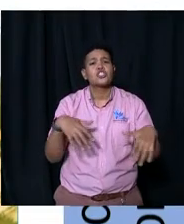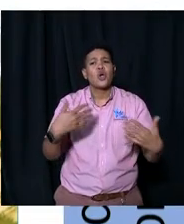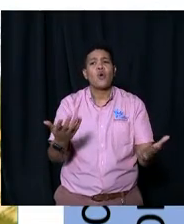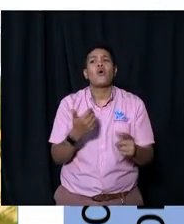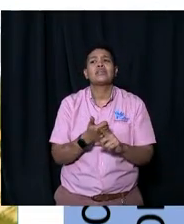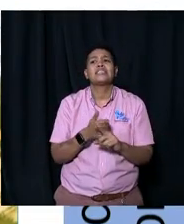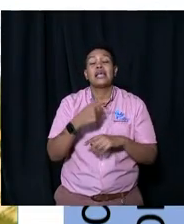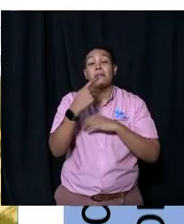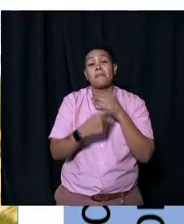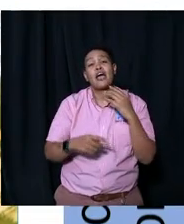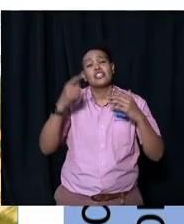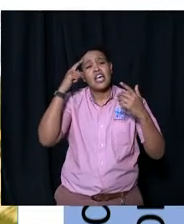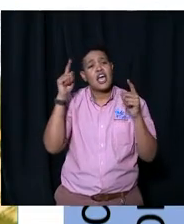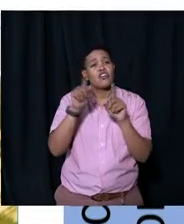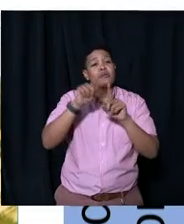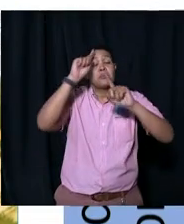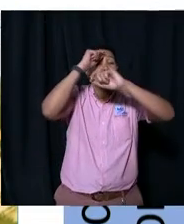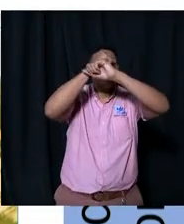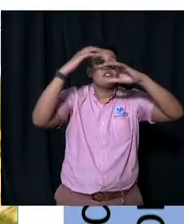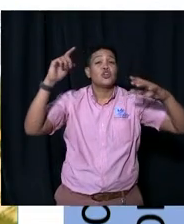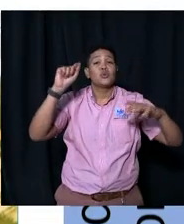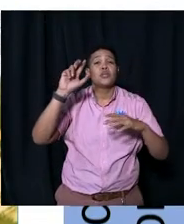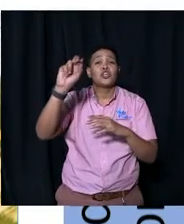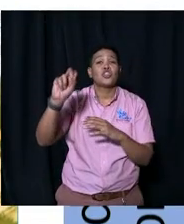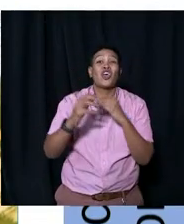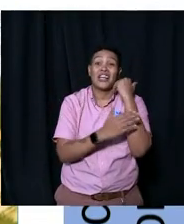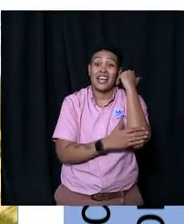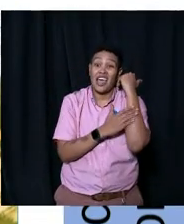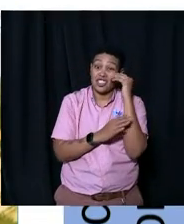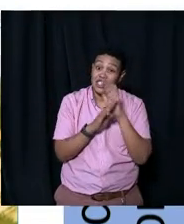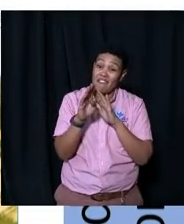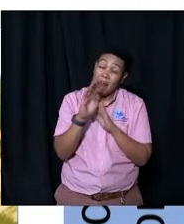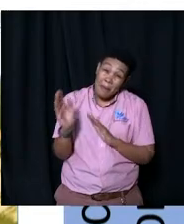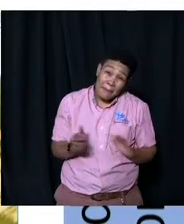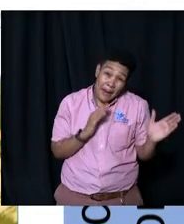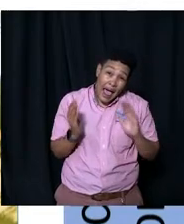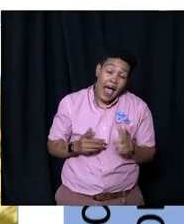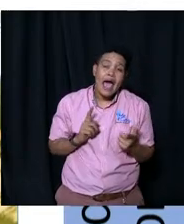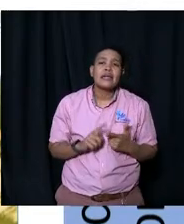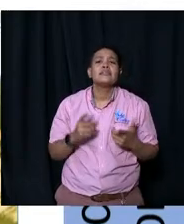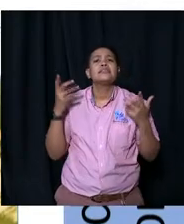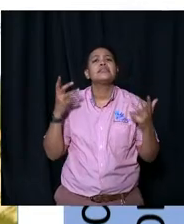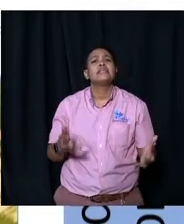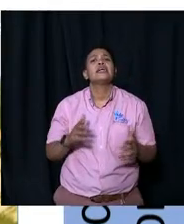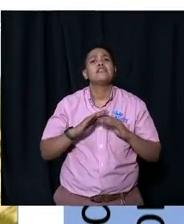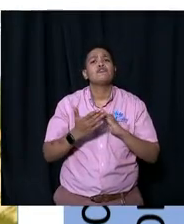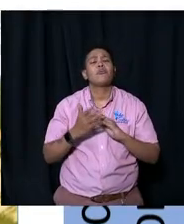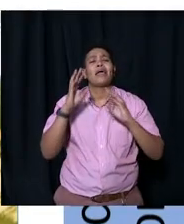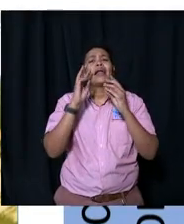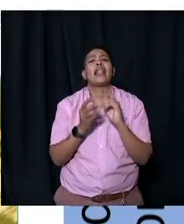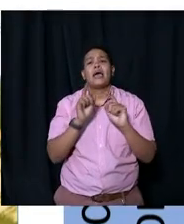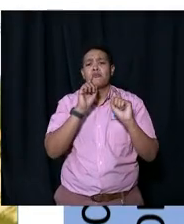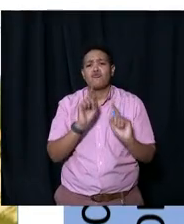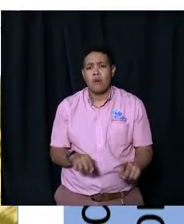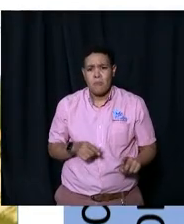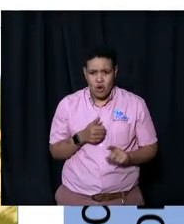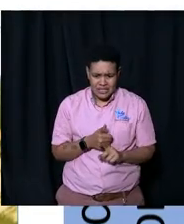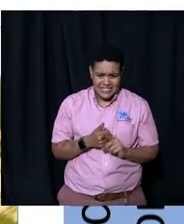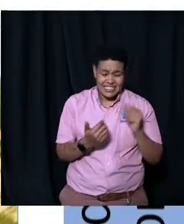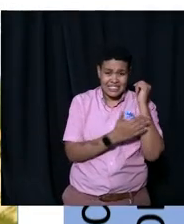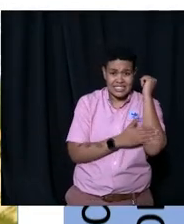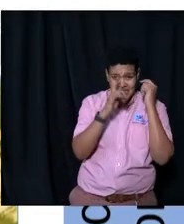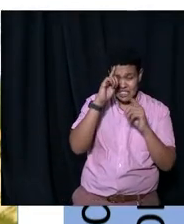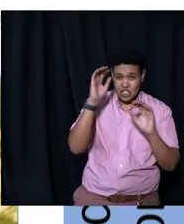Paris Agreement, the Vision 2030 Jamaica National Development Plan, the State of Jamaica Climate Report, the National